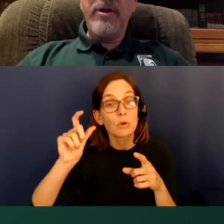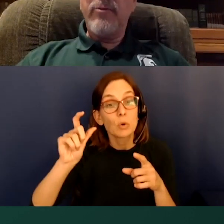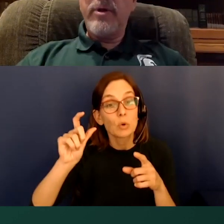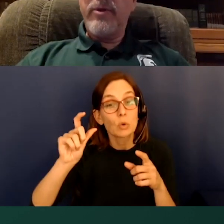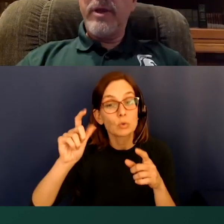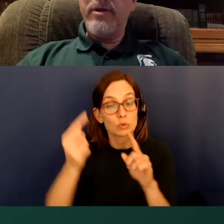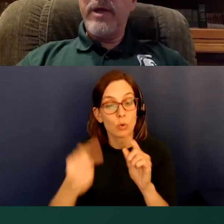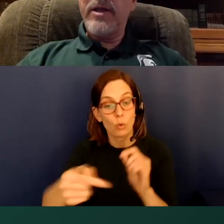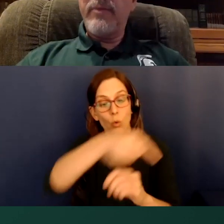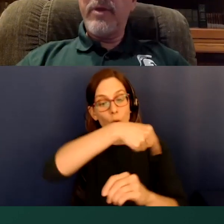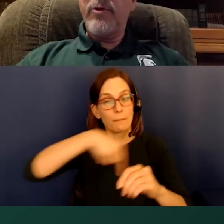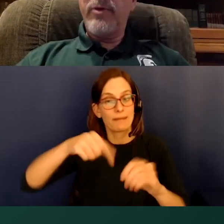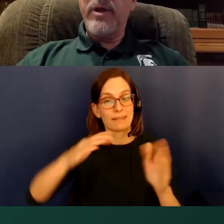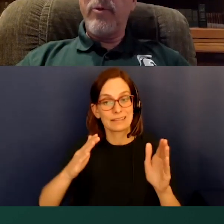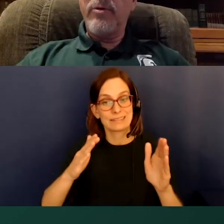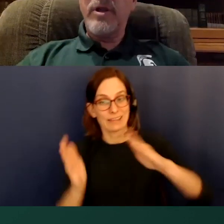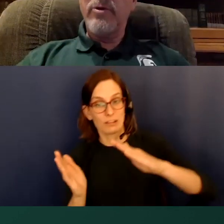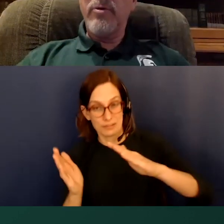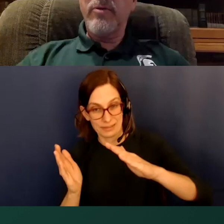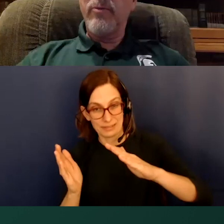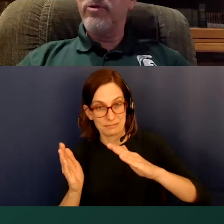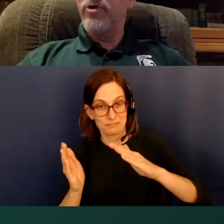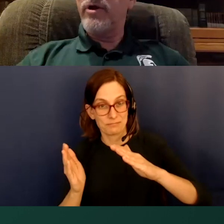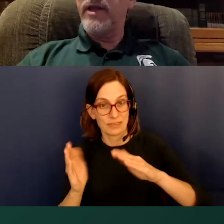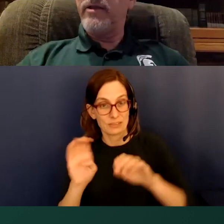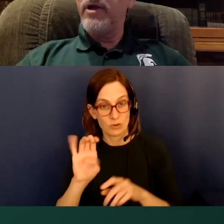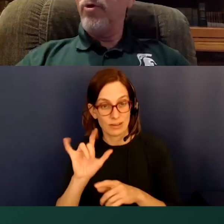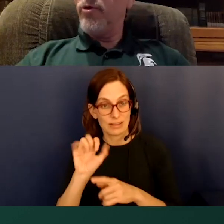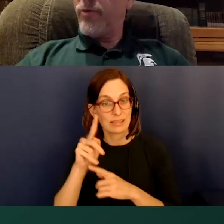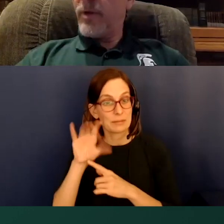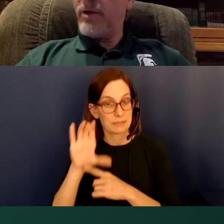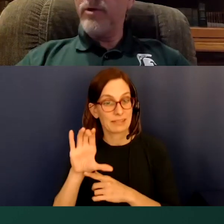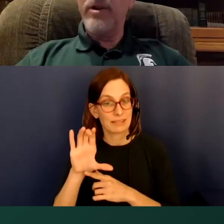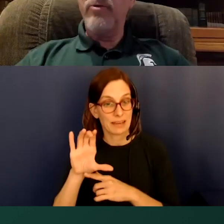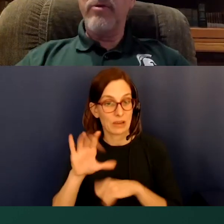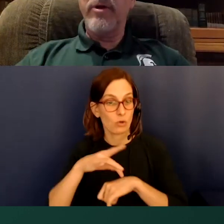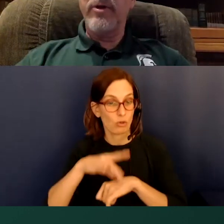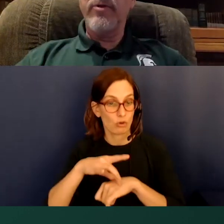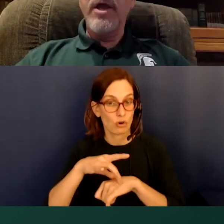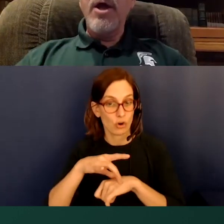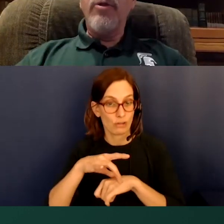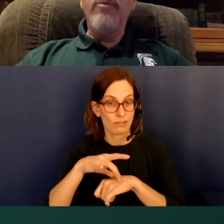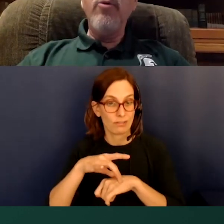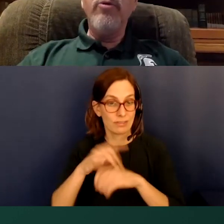Here's the ecliptic where the sun goes, we'll talk it like Earth centered, the sun goes around